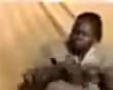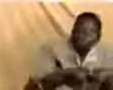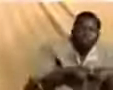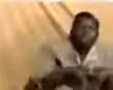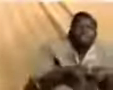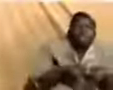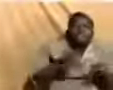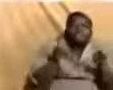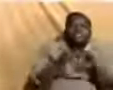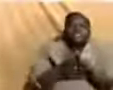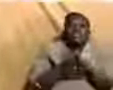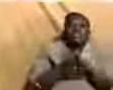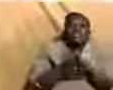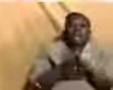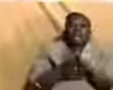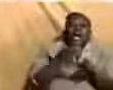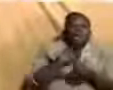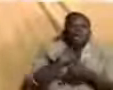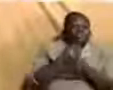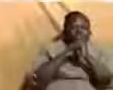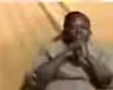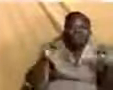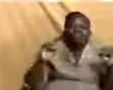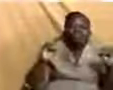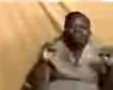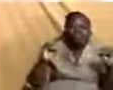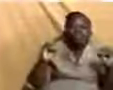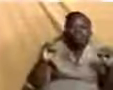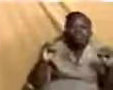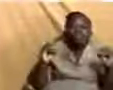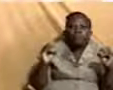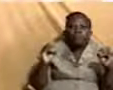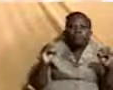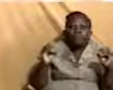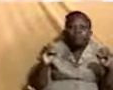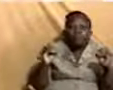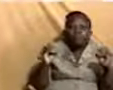to get himself absolute immunity. He does not have absolute immunity.